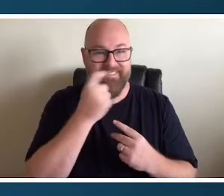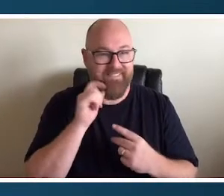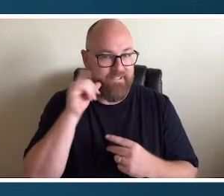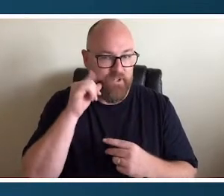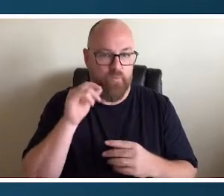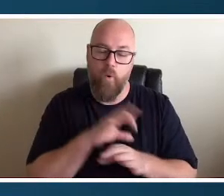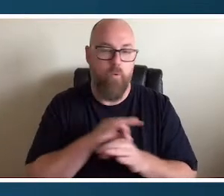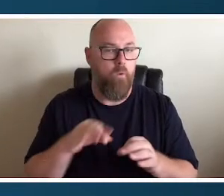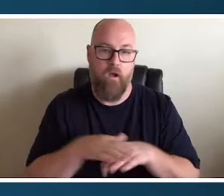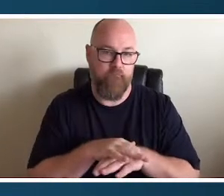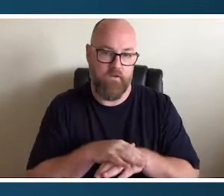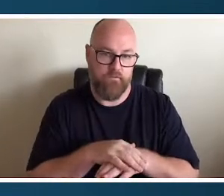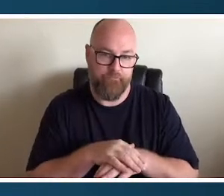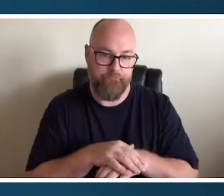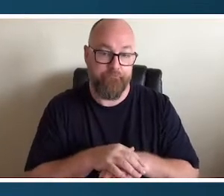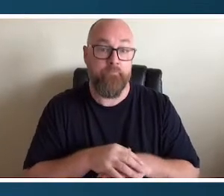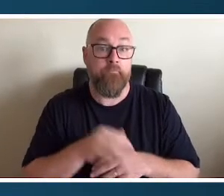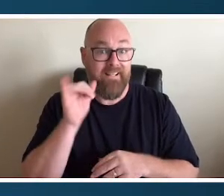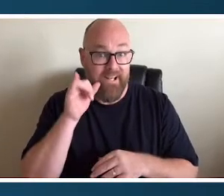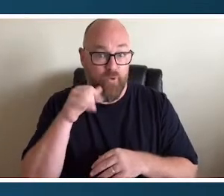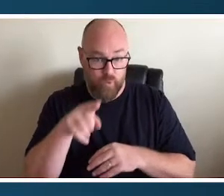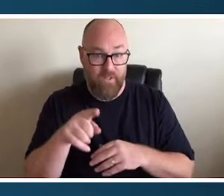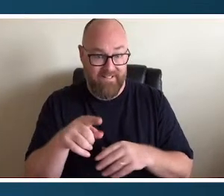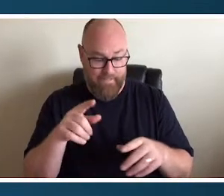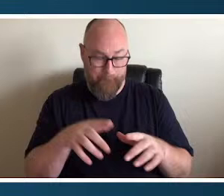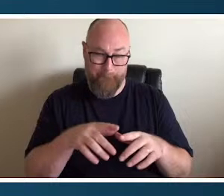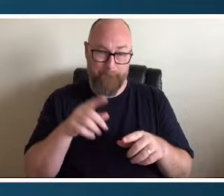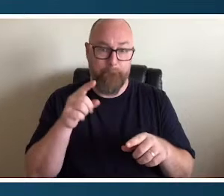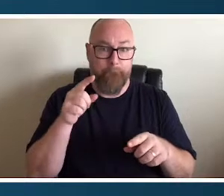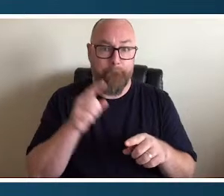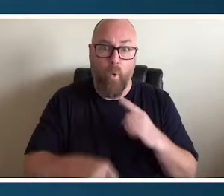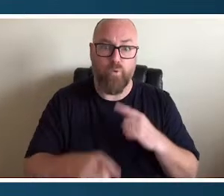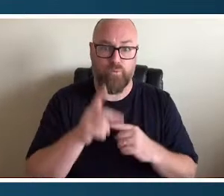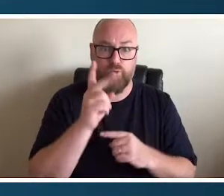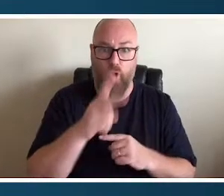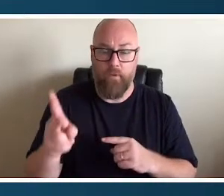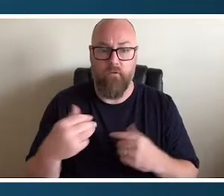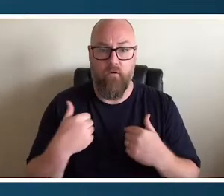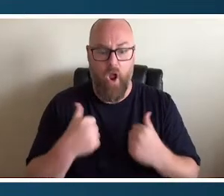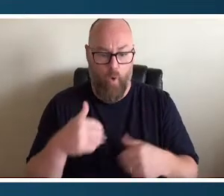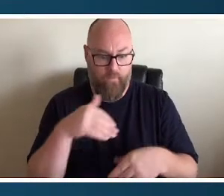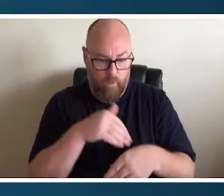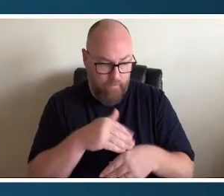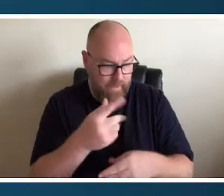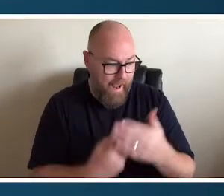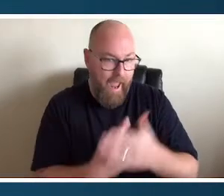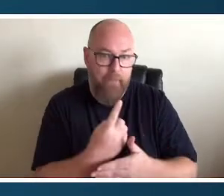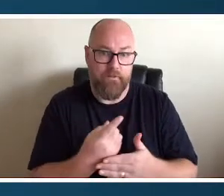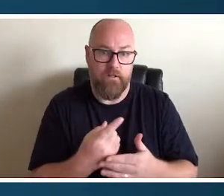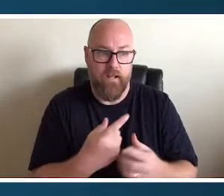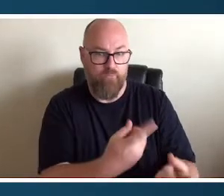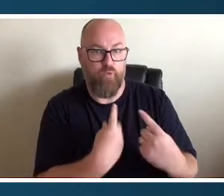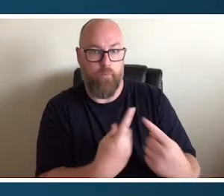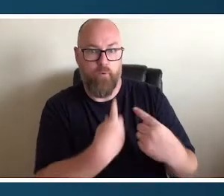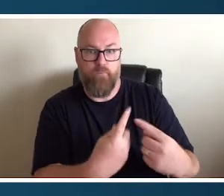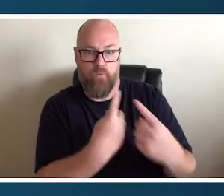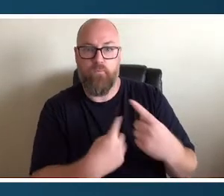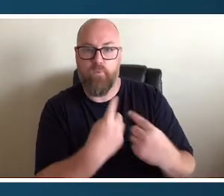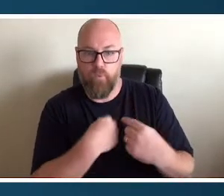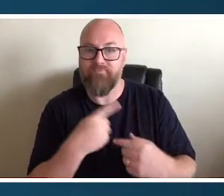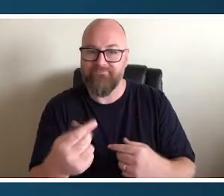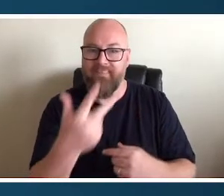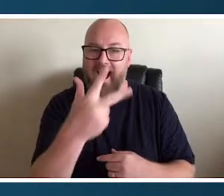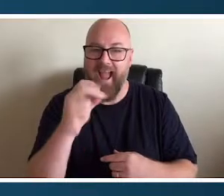either. And dental problem is the major, is the most common health problem that workers reported to us through our survey. About 80%